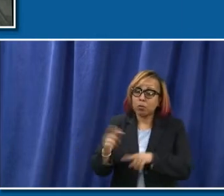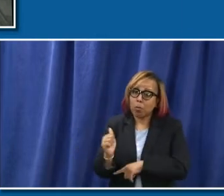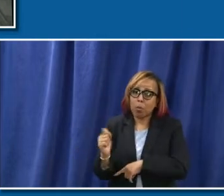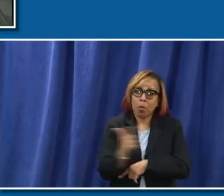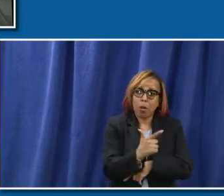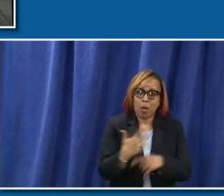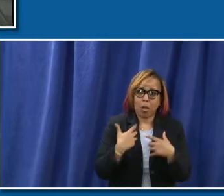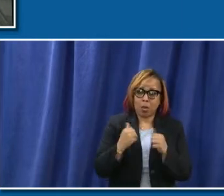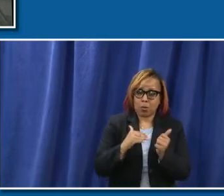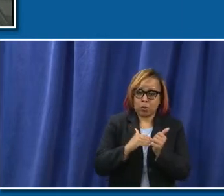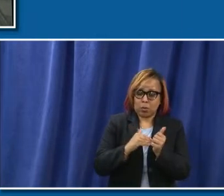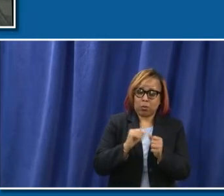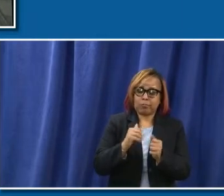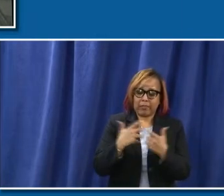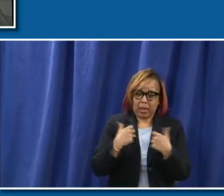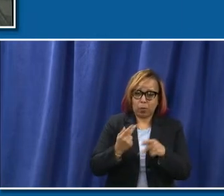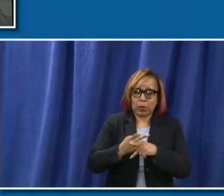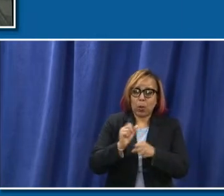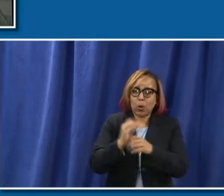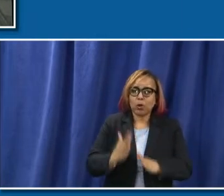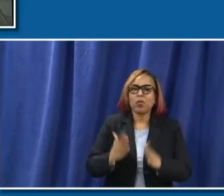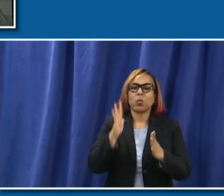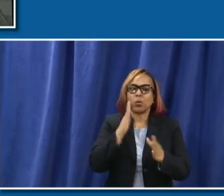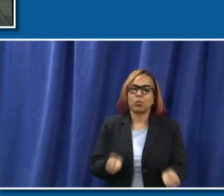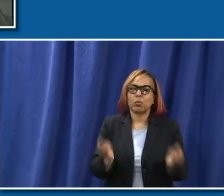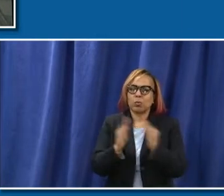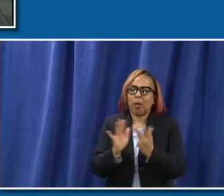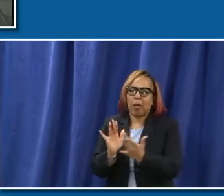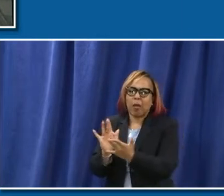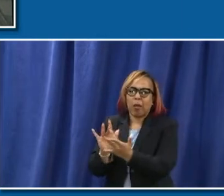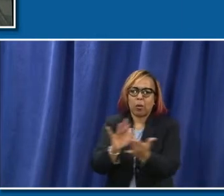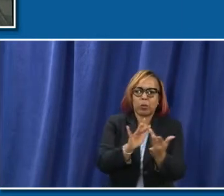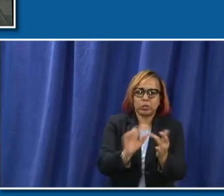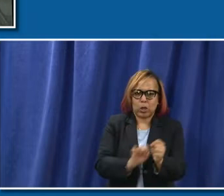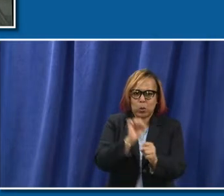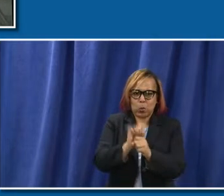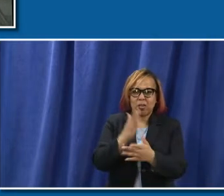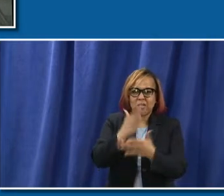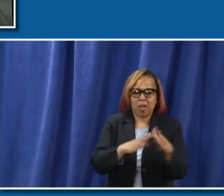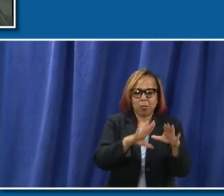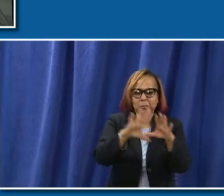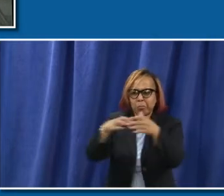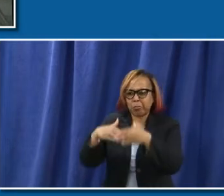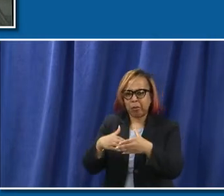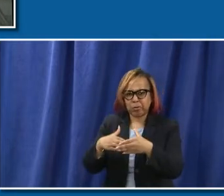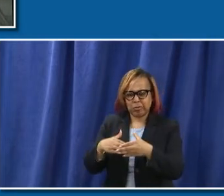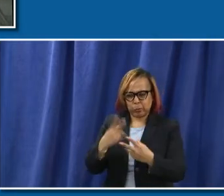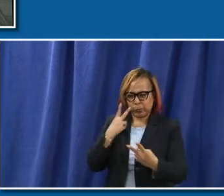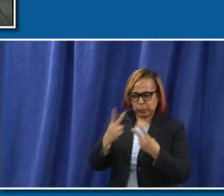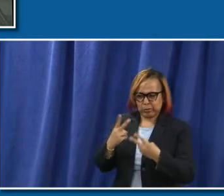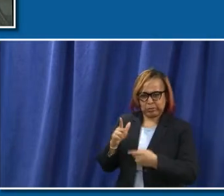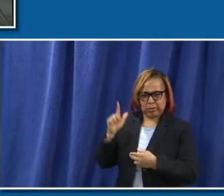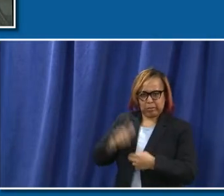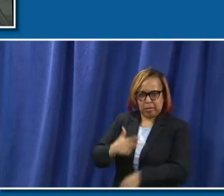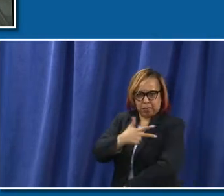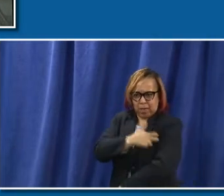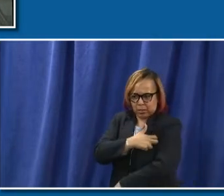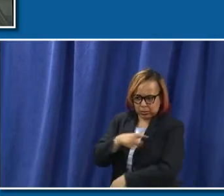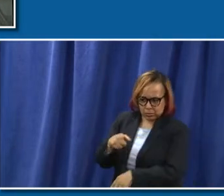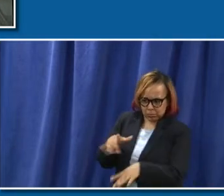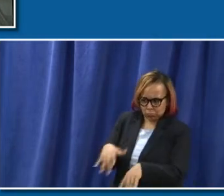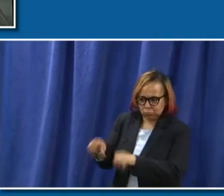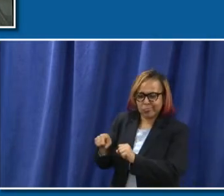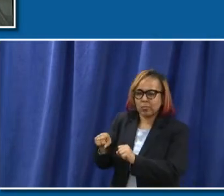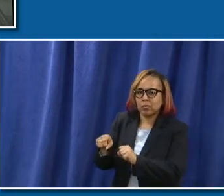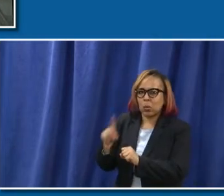we anticipate doing additional outreach and work in some of the parts of the city where we may see less vaccine uptake. We